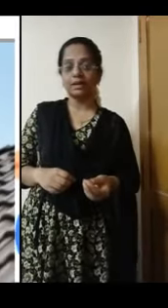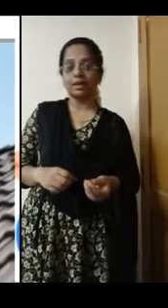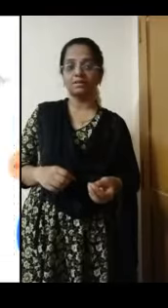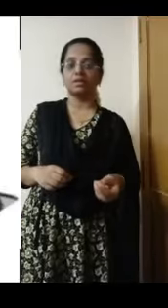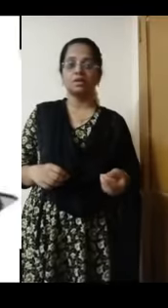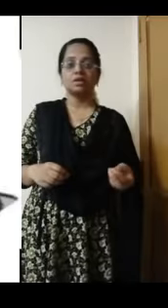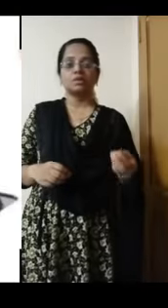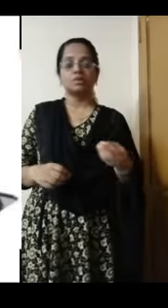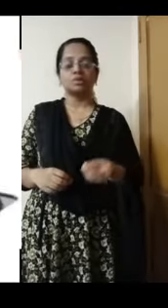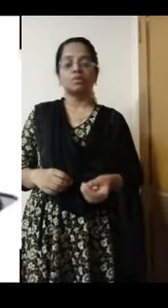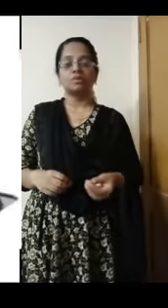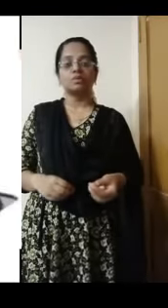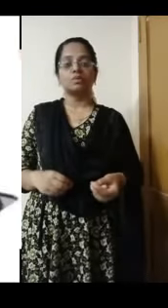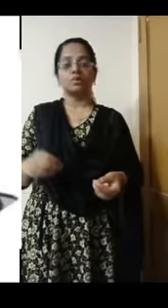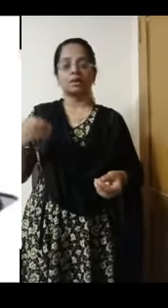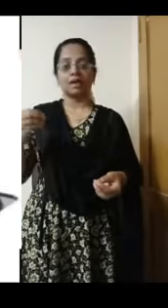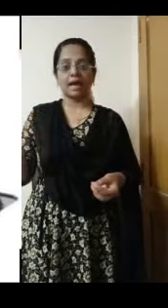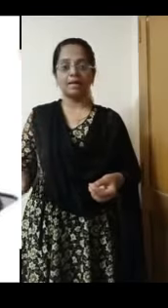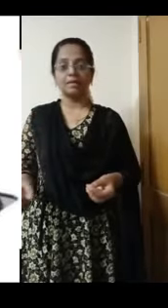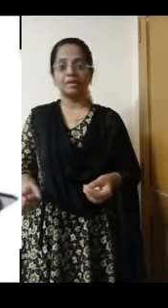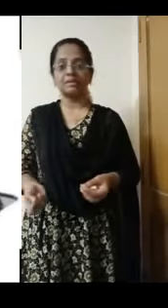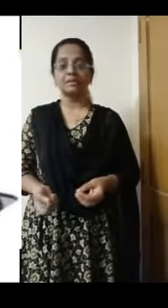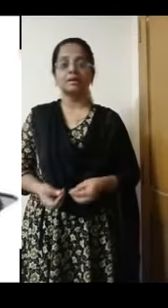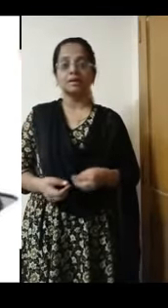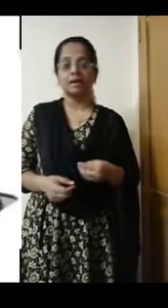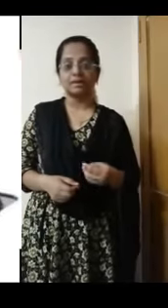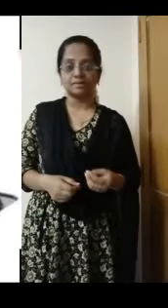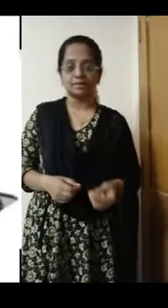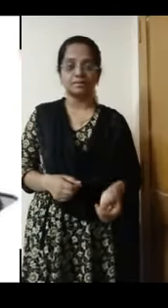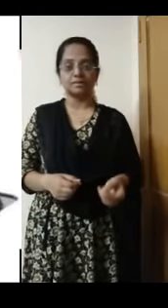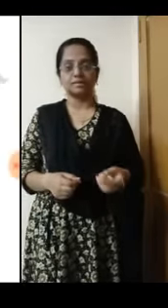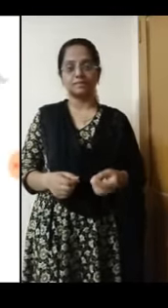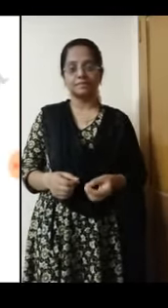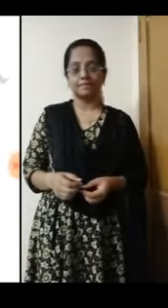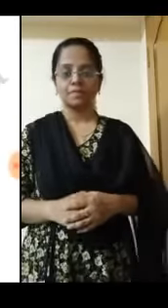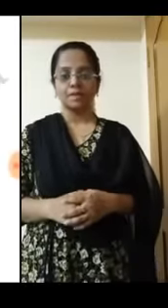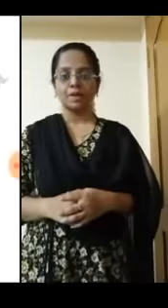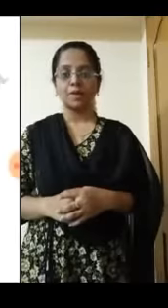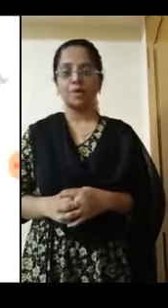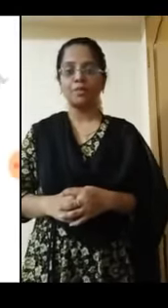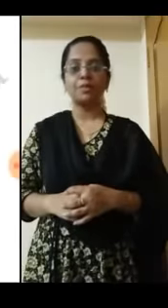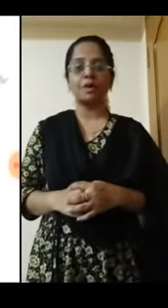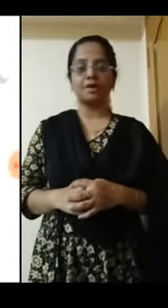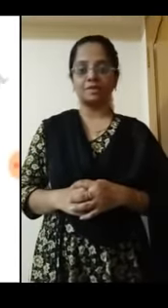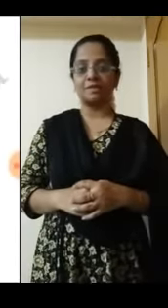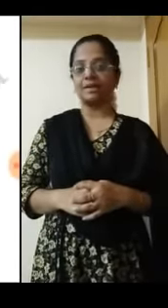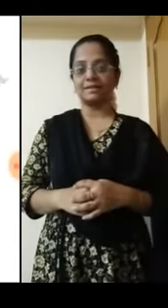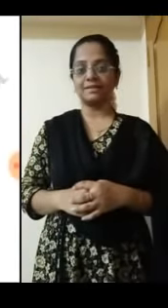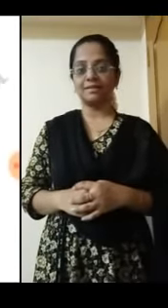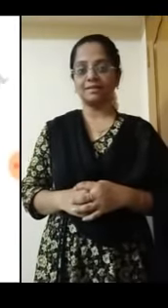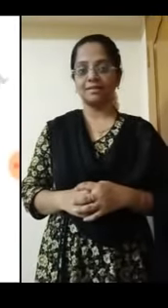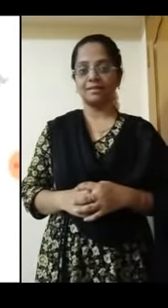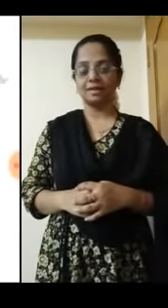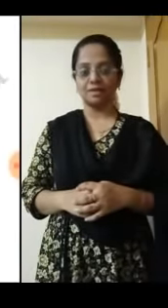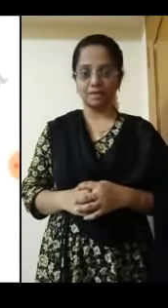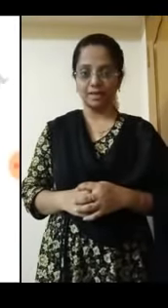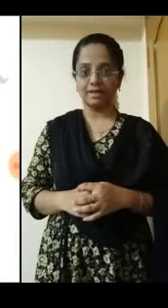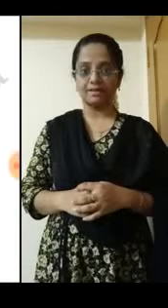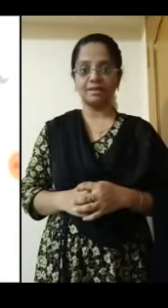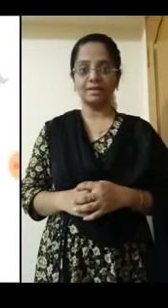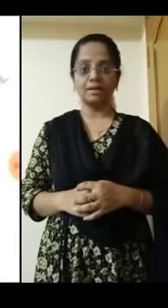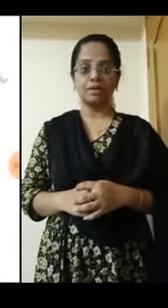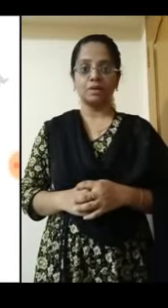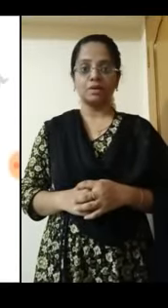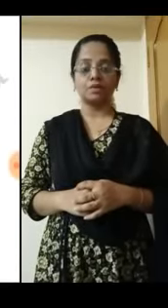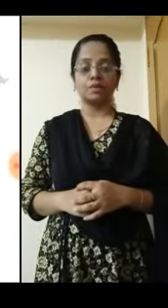we'll tell, right? So caring means concerned. Hope you understood the lesson. It's very